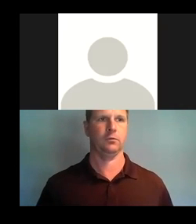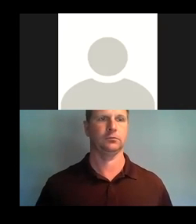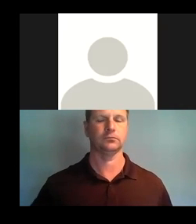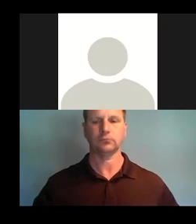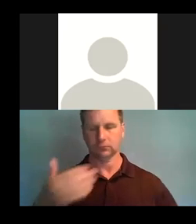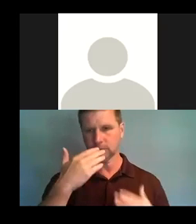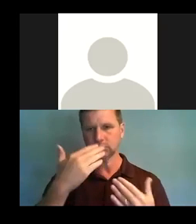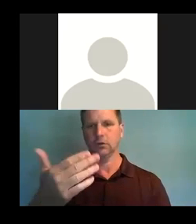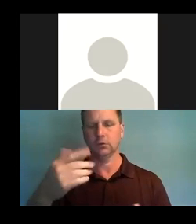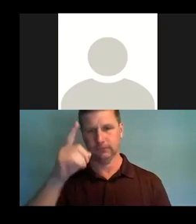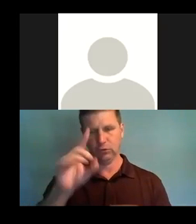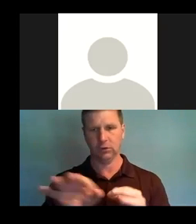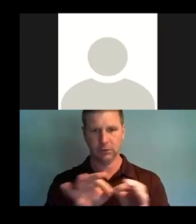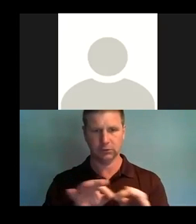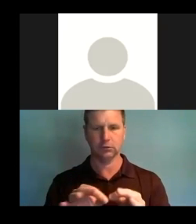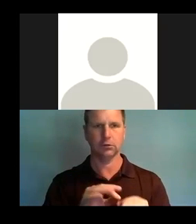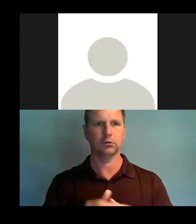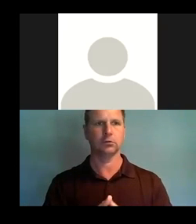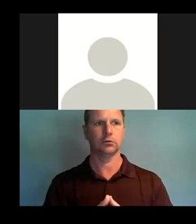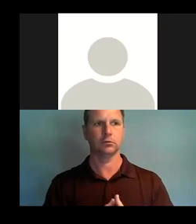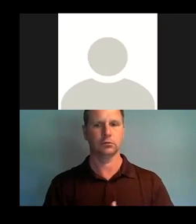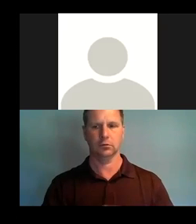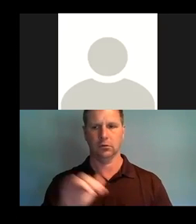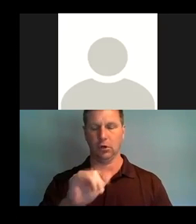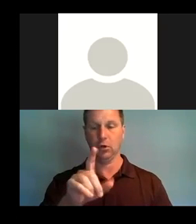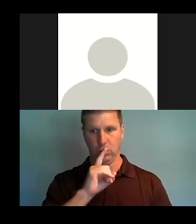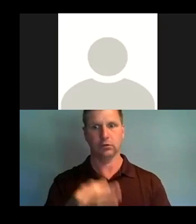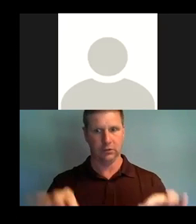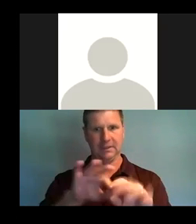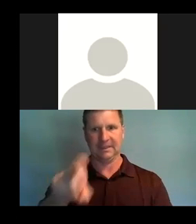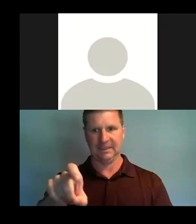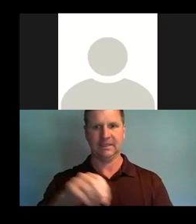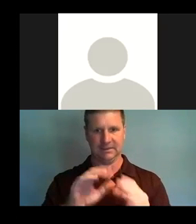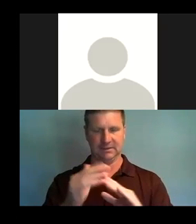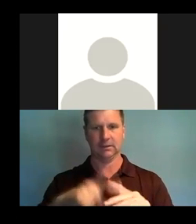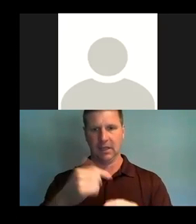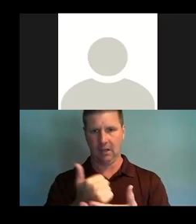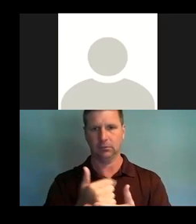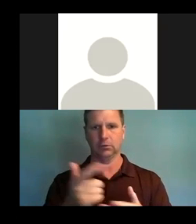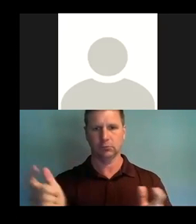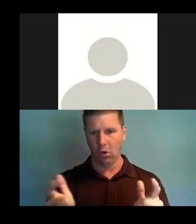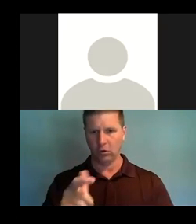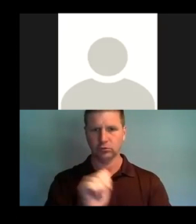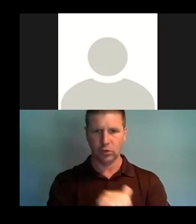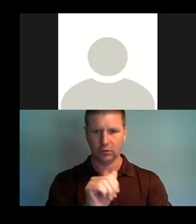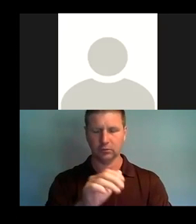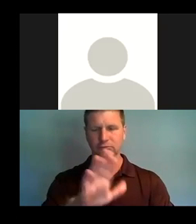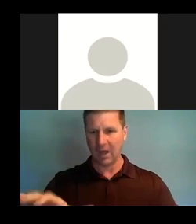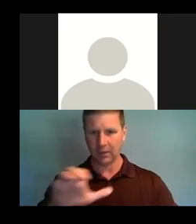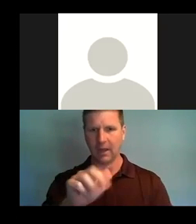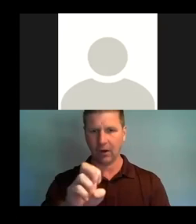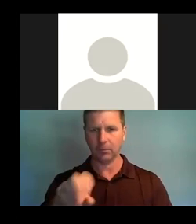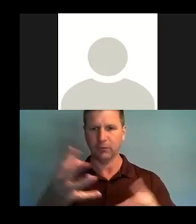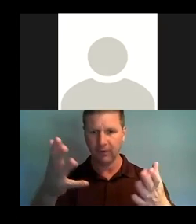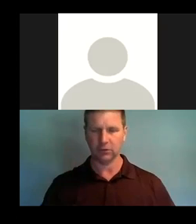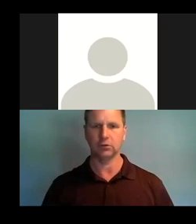Thanks for that explanation. Also a really critical need in the city to help small childcare providers be able to